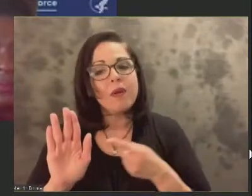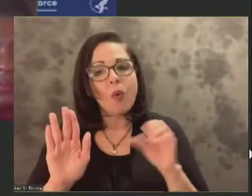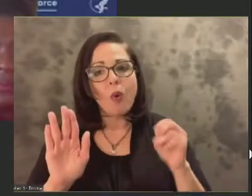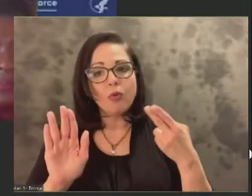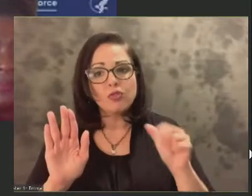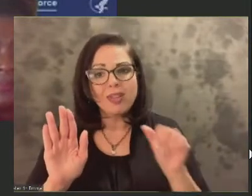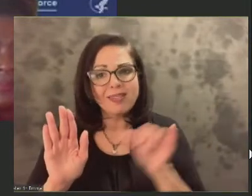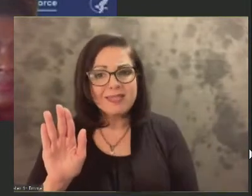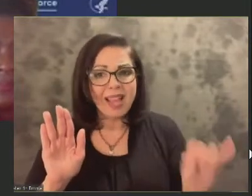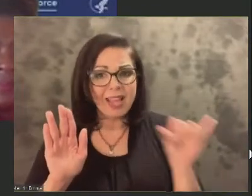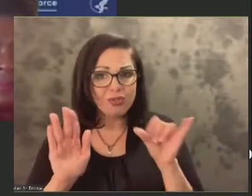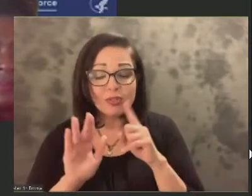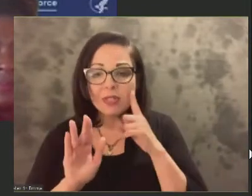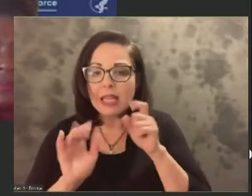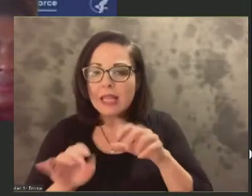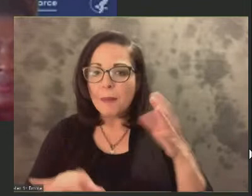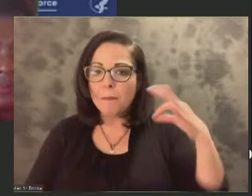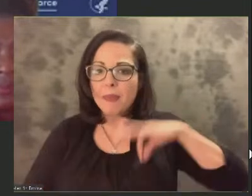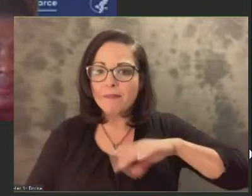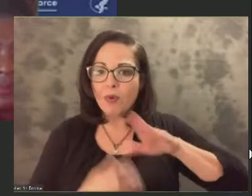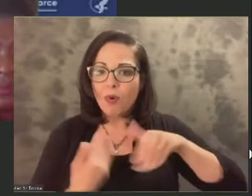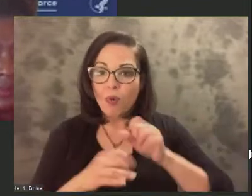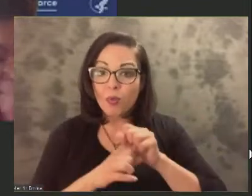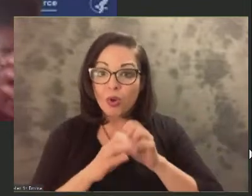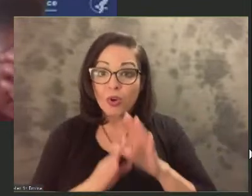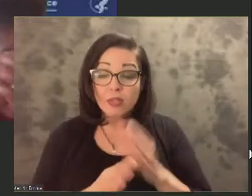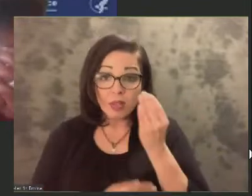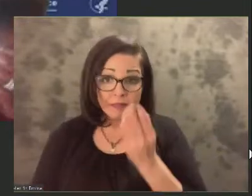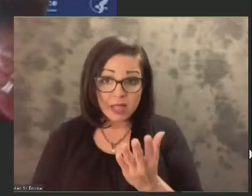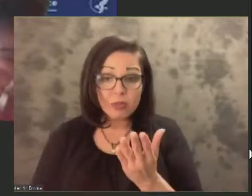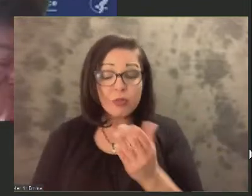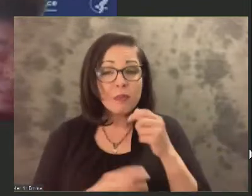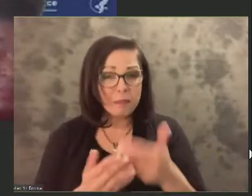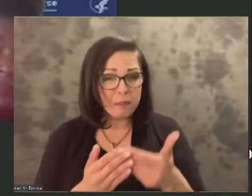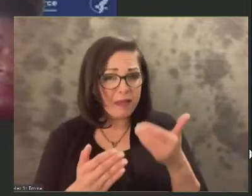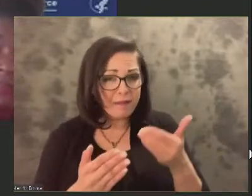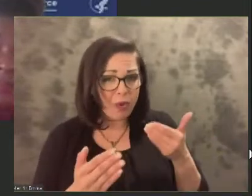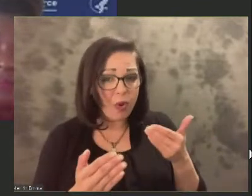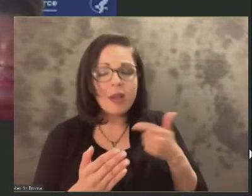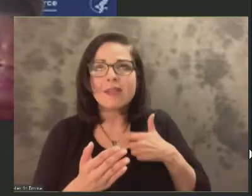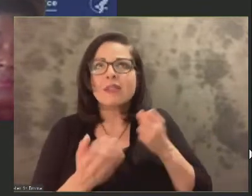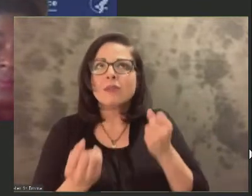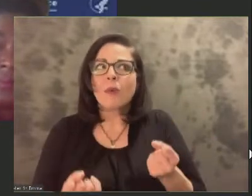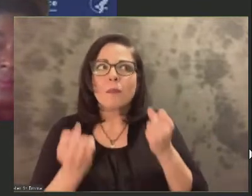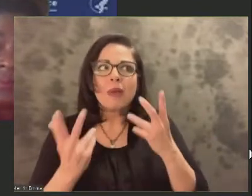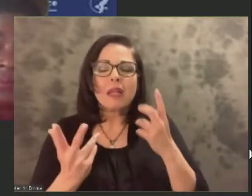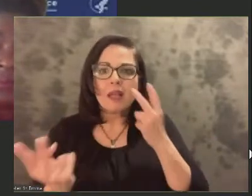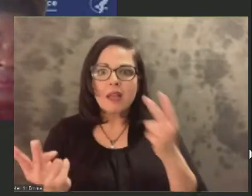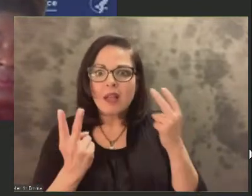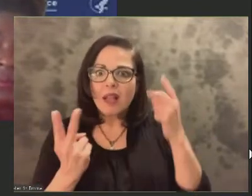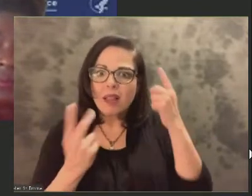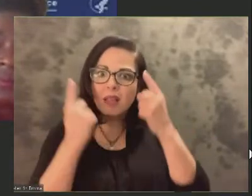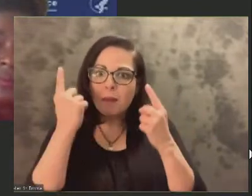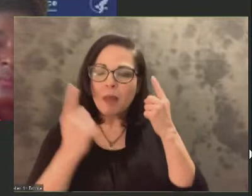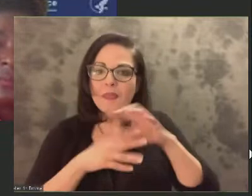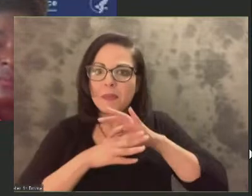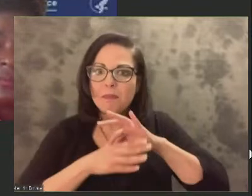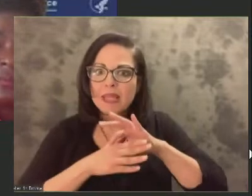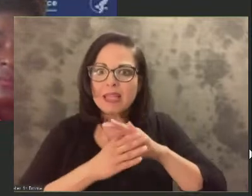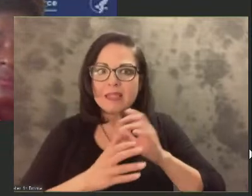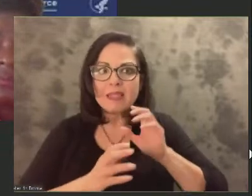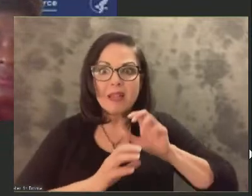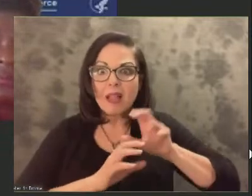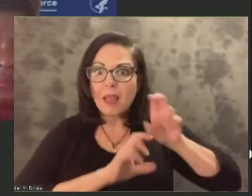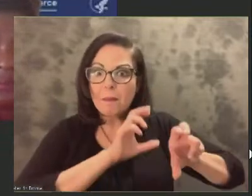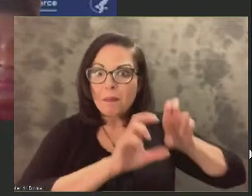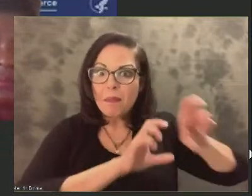Because I'm telling you, before so many, and when I think of the meat packers that I stood next to and listened to